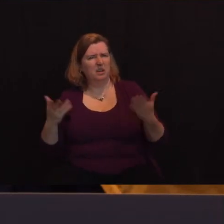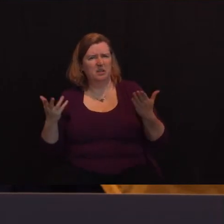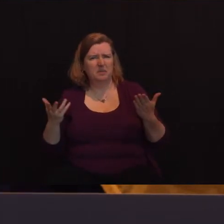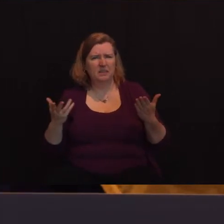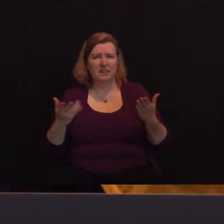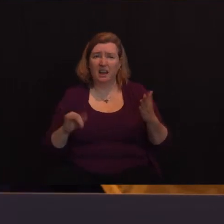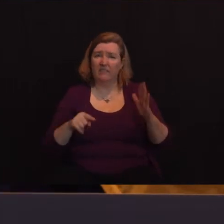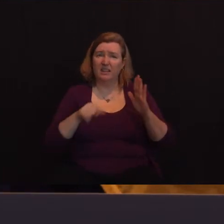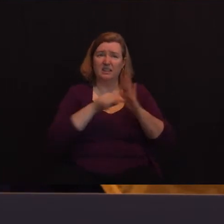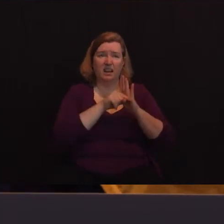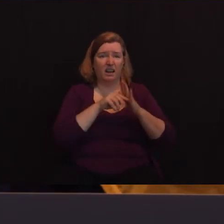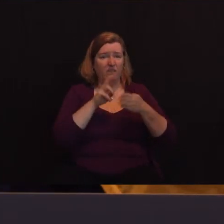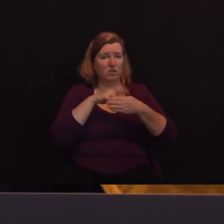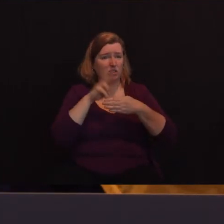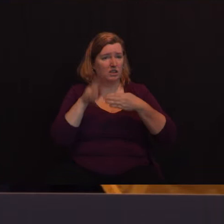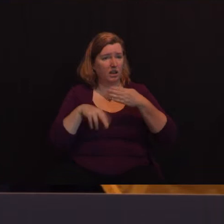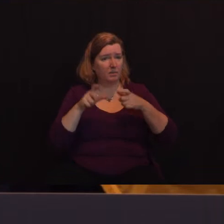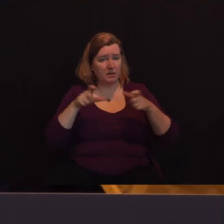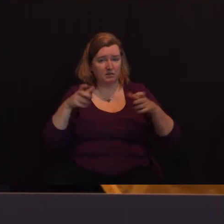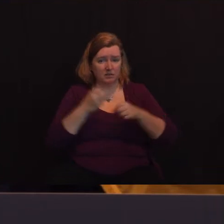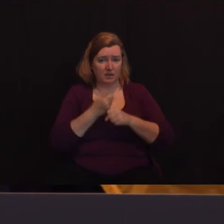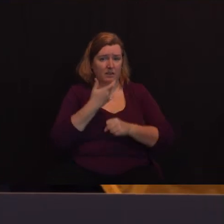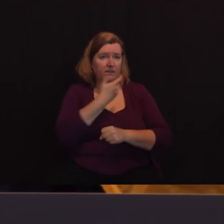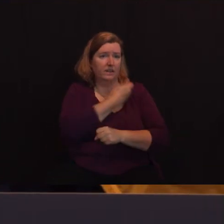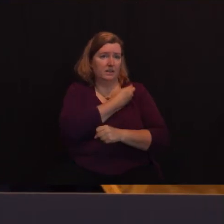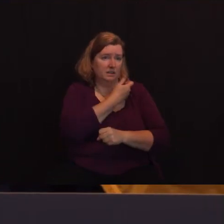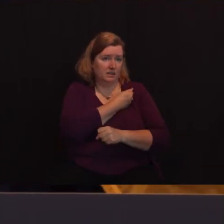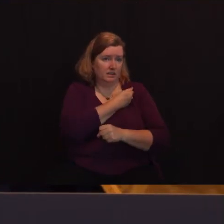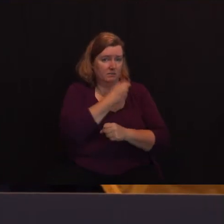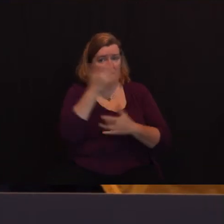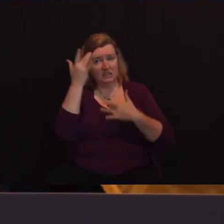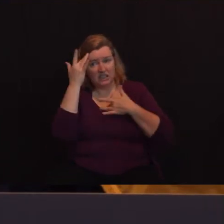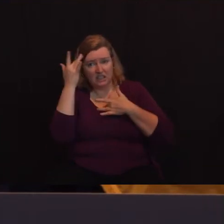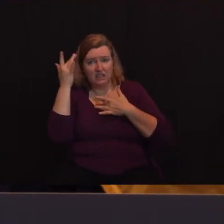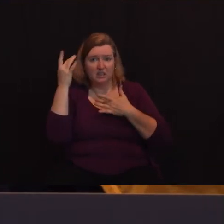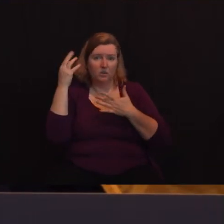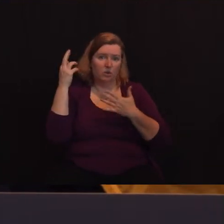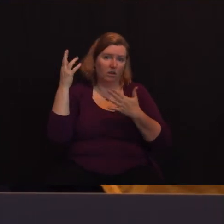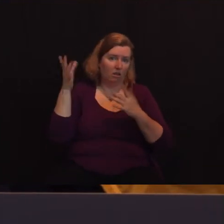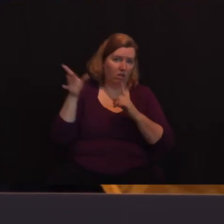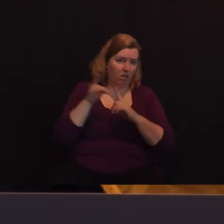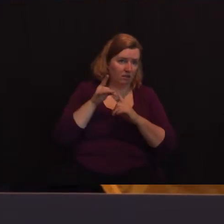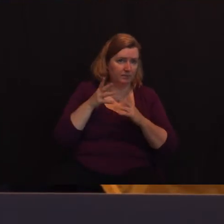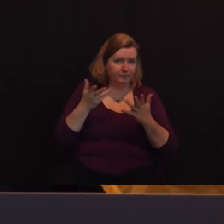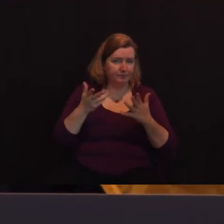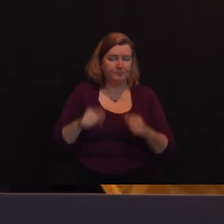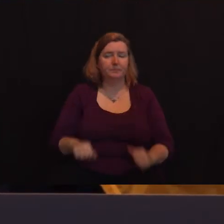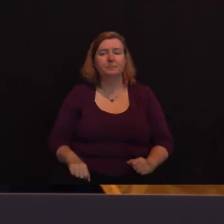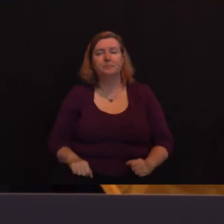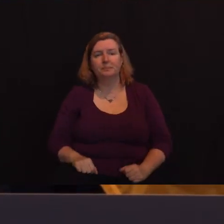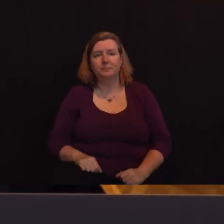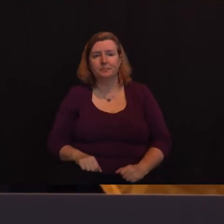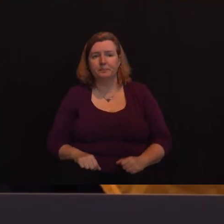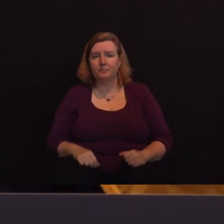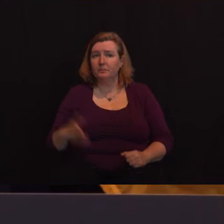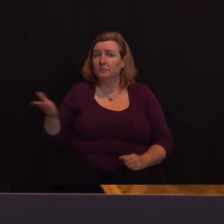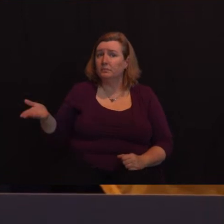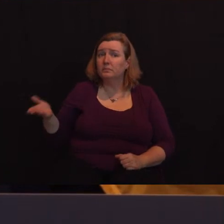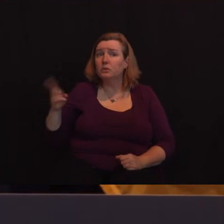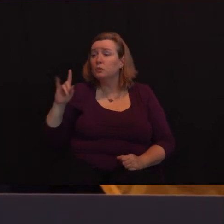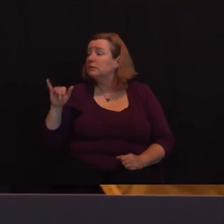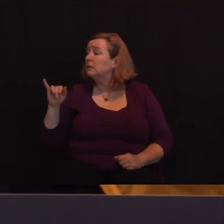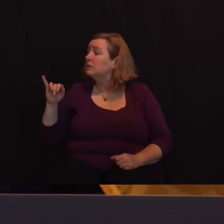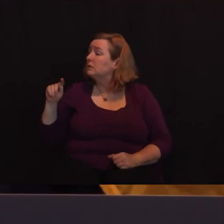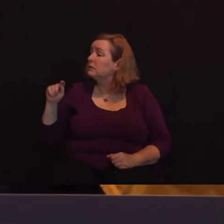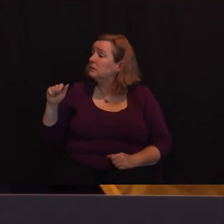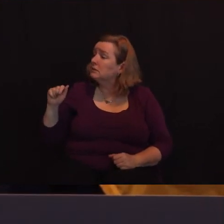that? Thank you. Thank you. Judy, I'll start. Please come on, and Tina, jump